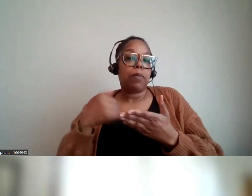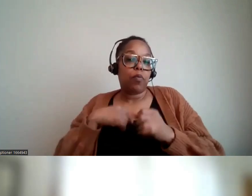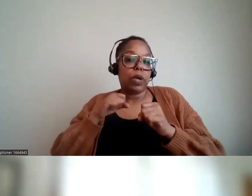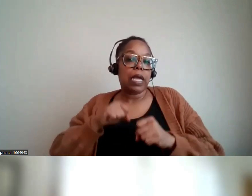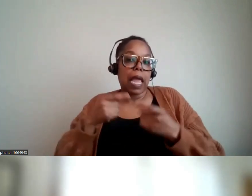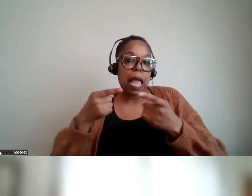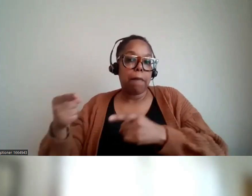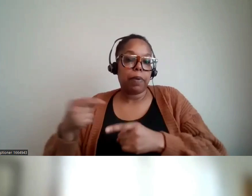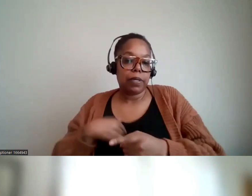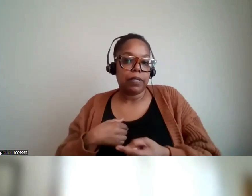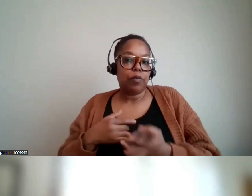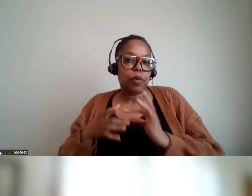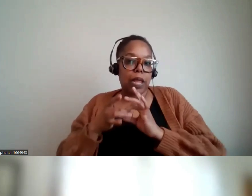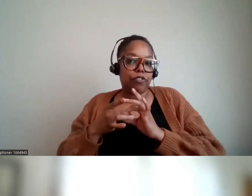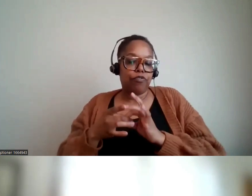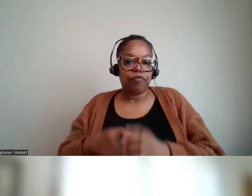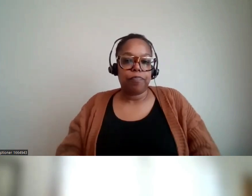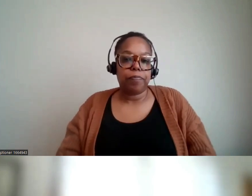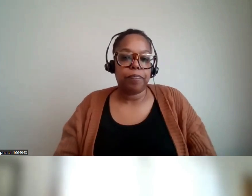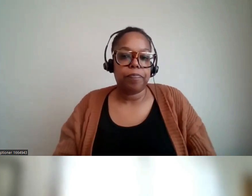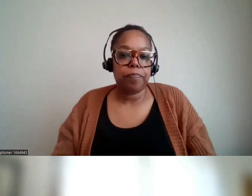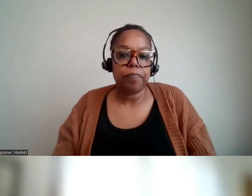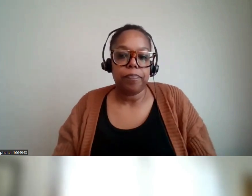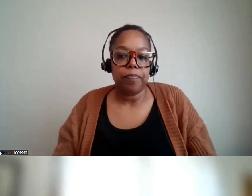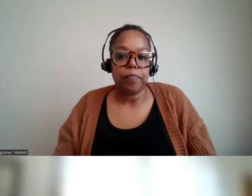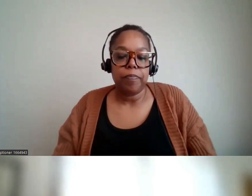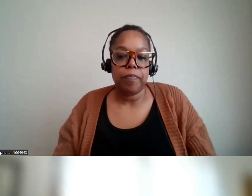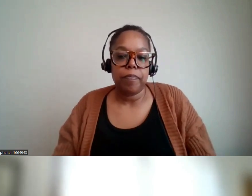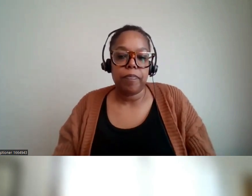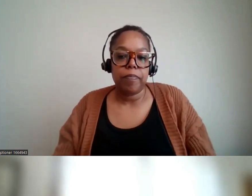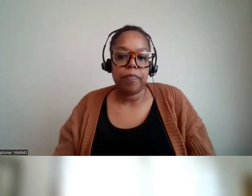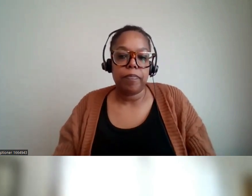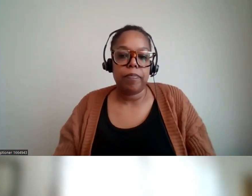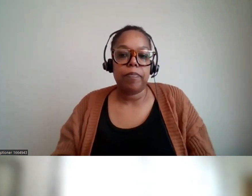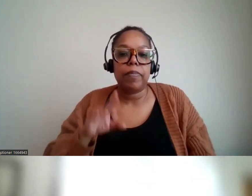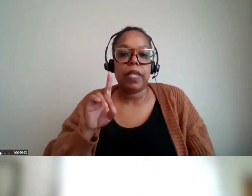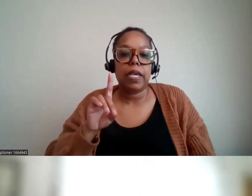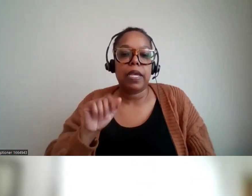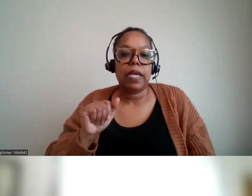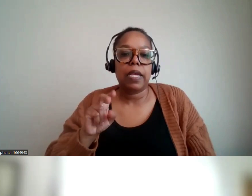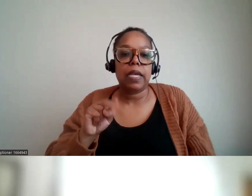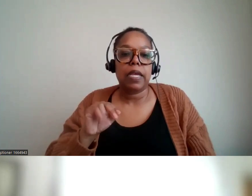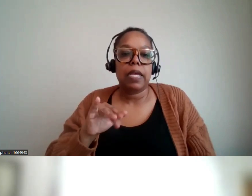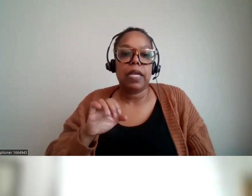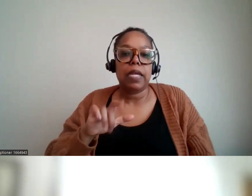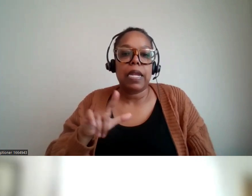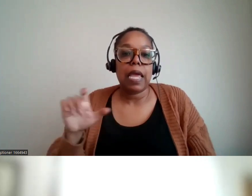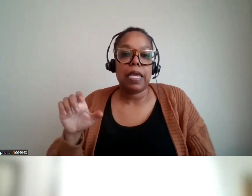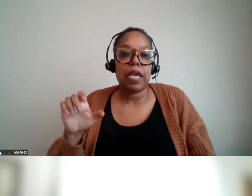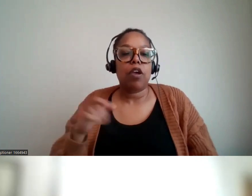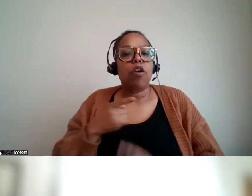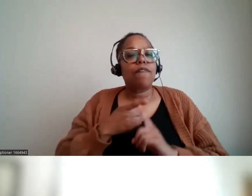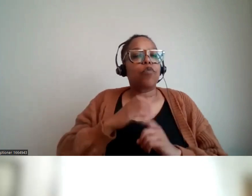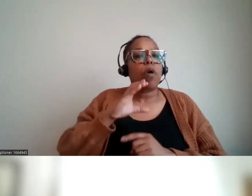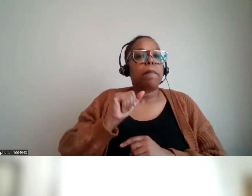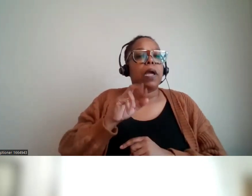Well, that's exciting to hear. And then Danielle, this one came in from Carol. what are the